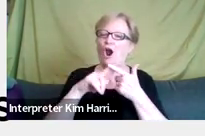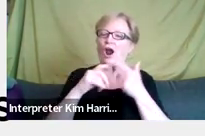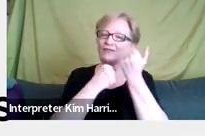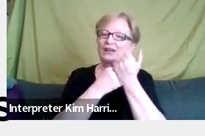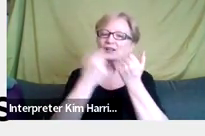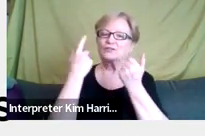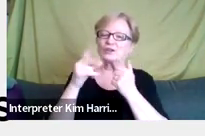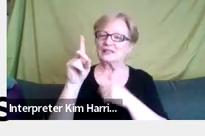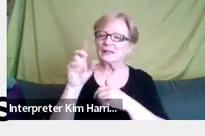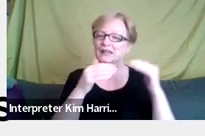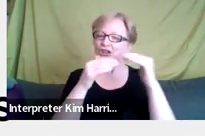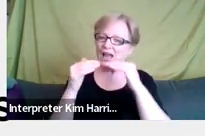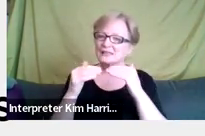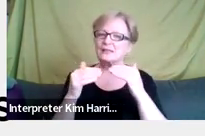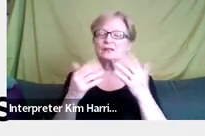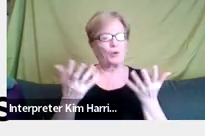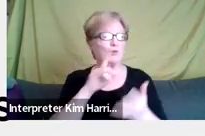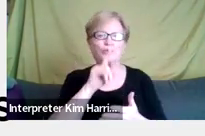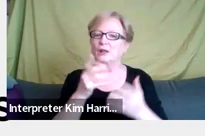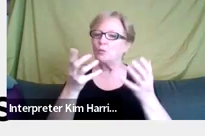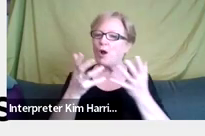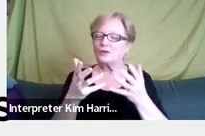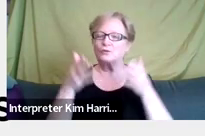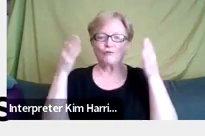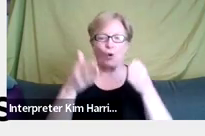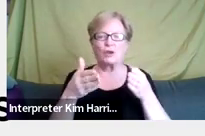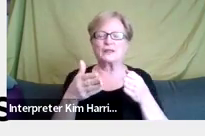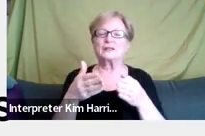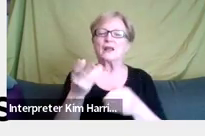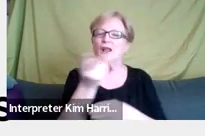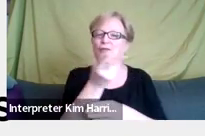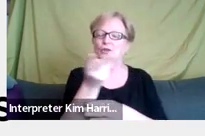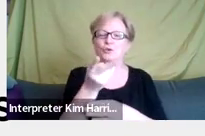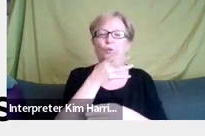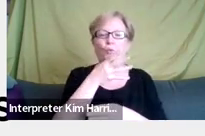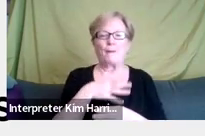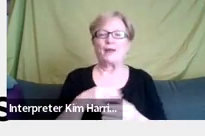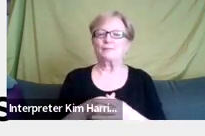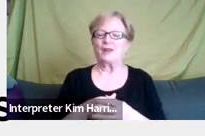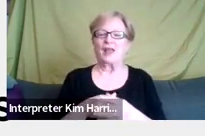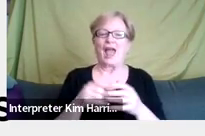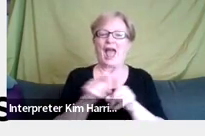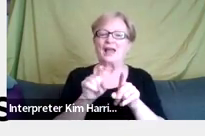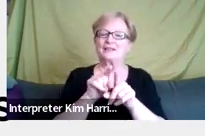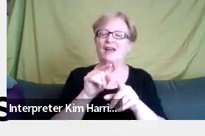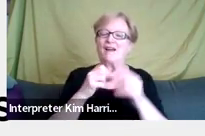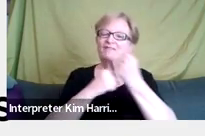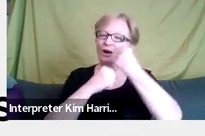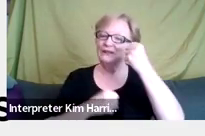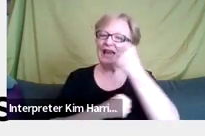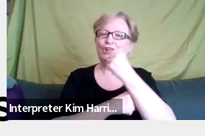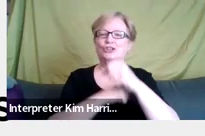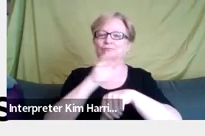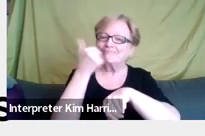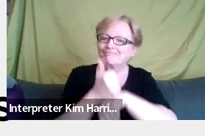justice. So we really like to focus in on these two women as the foundation for a lot of